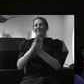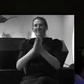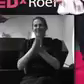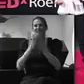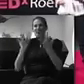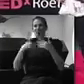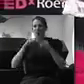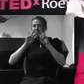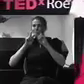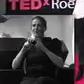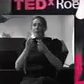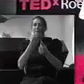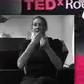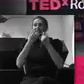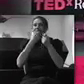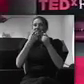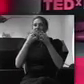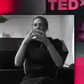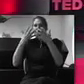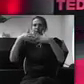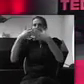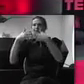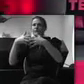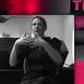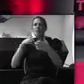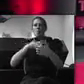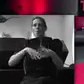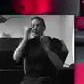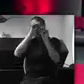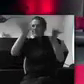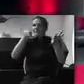molecules. They are spending now millions of dollars